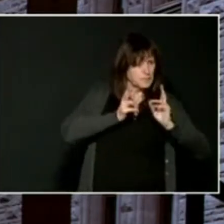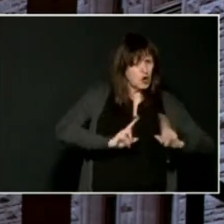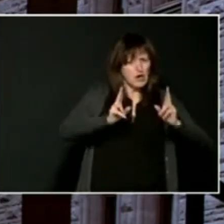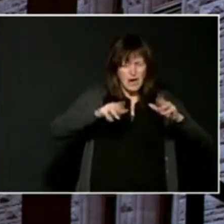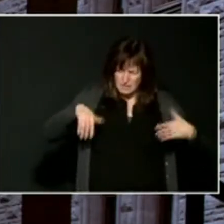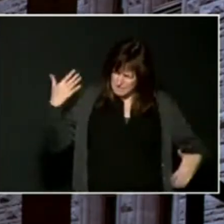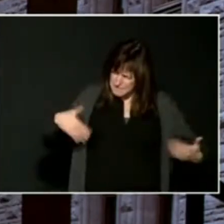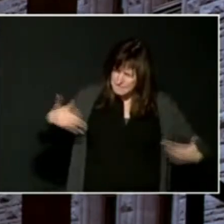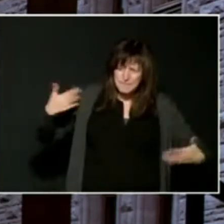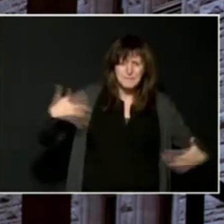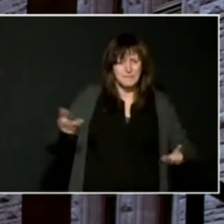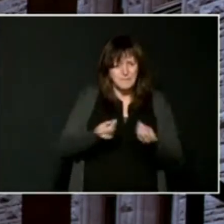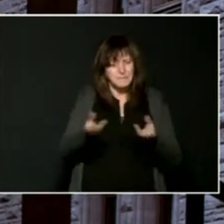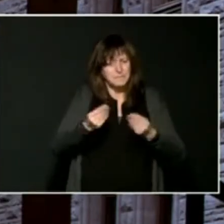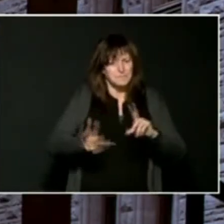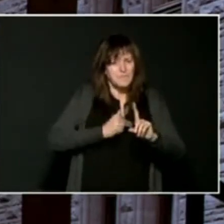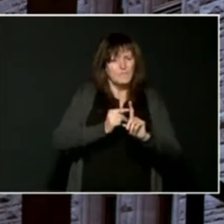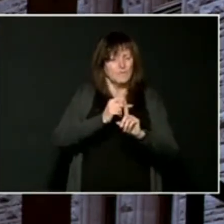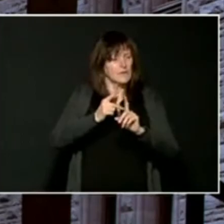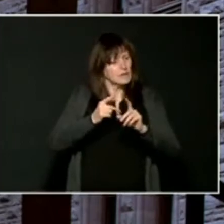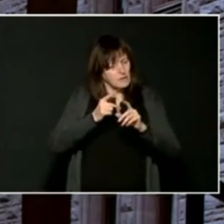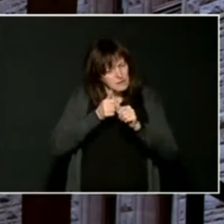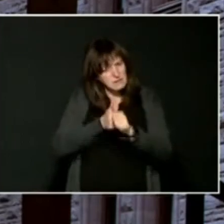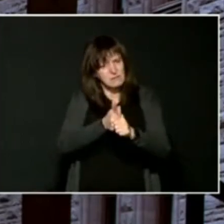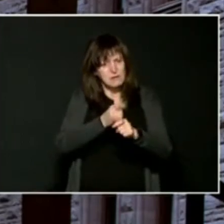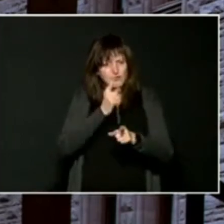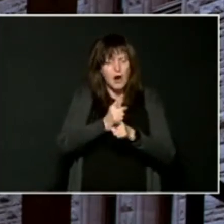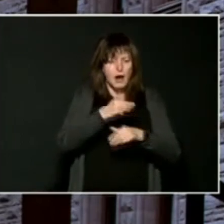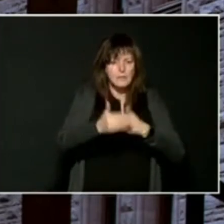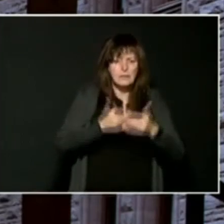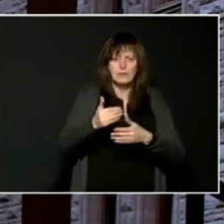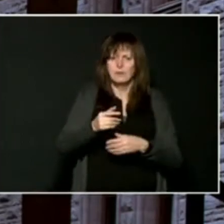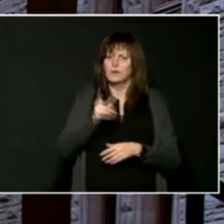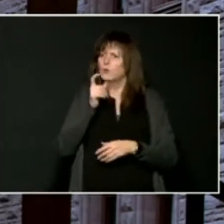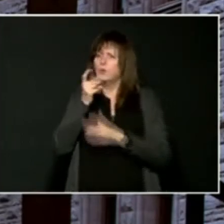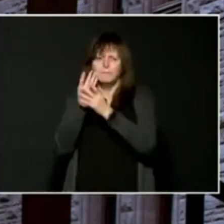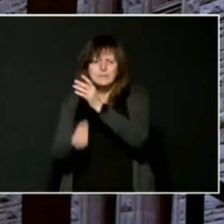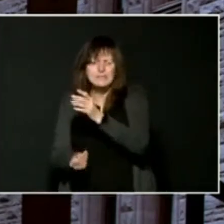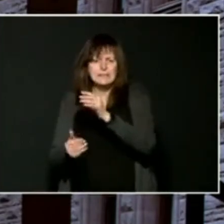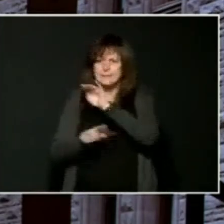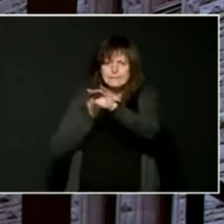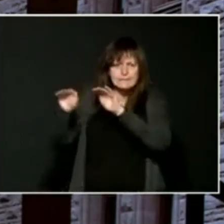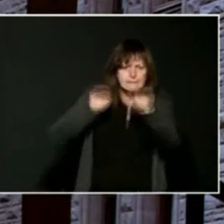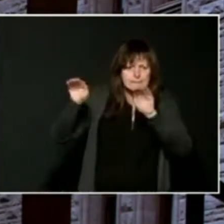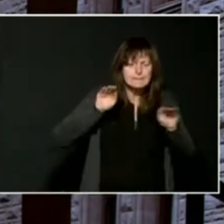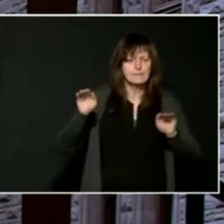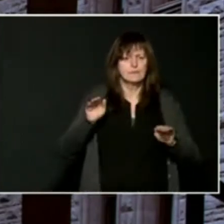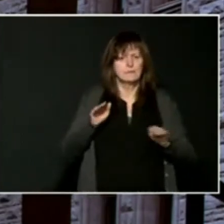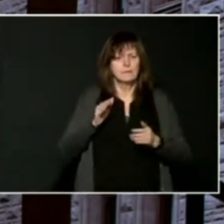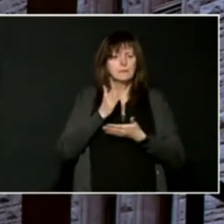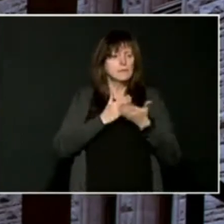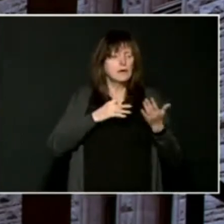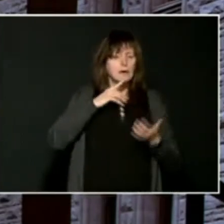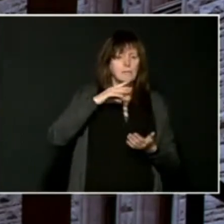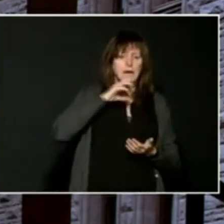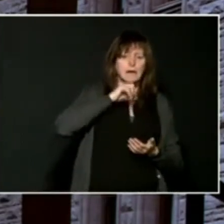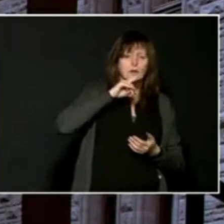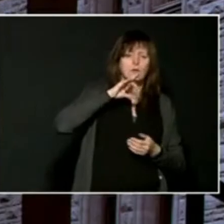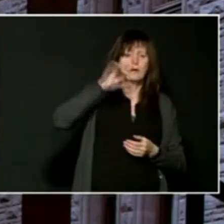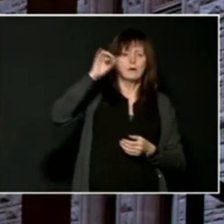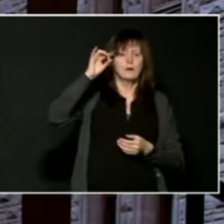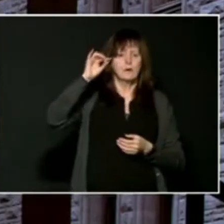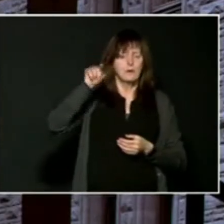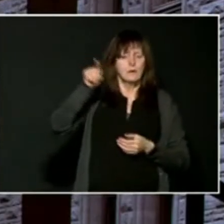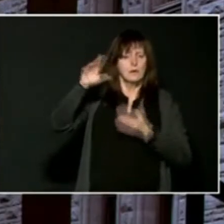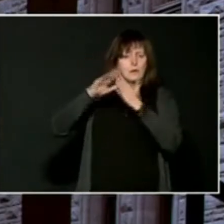way, and try and find those ones that we're missing. And some of those ones in those categories, like the over 80s, out in the community that may